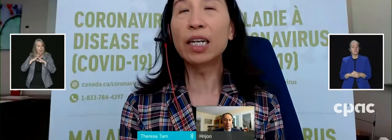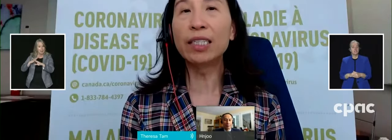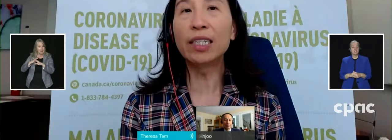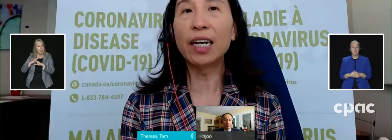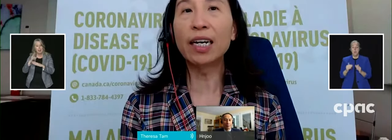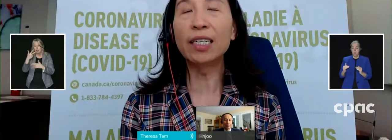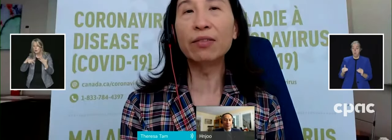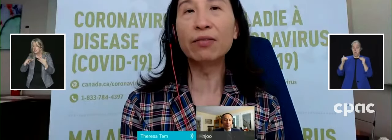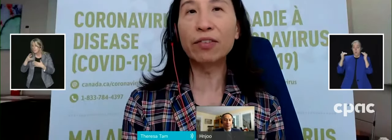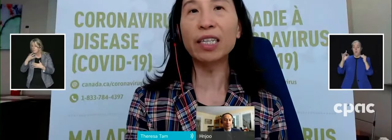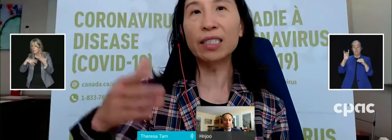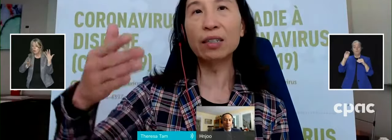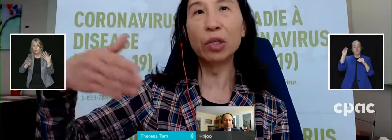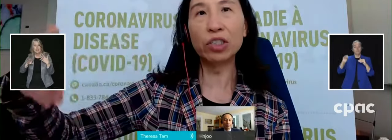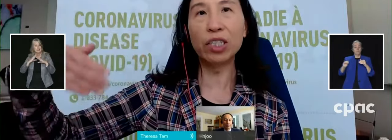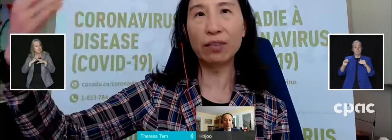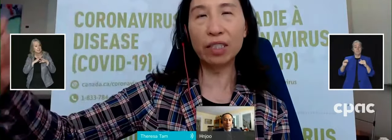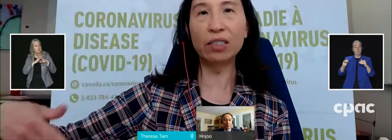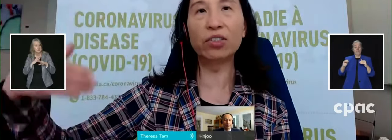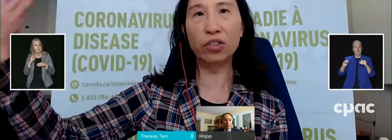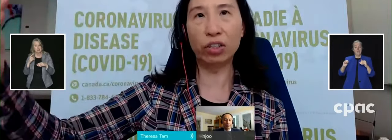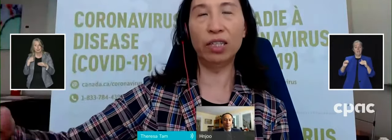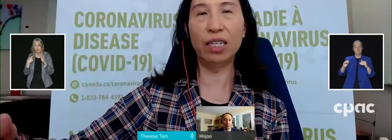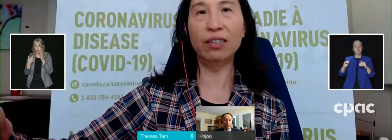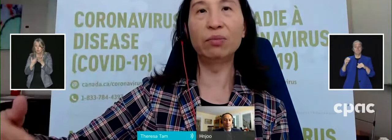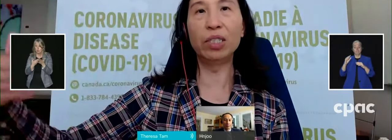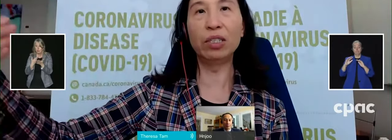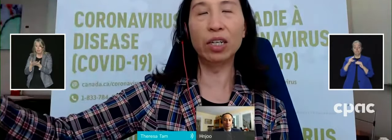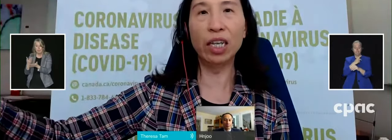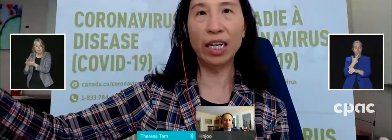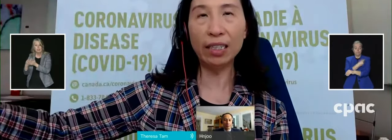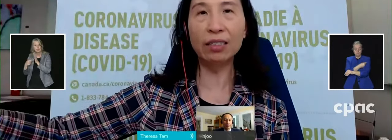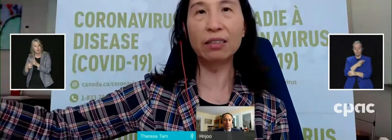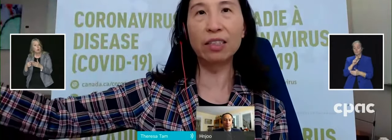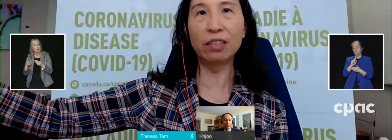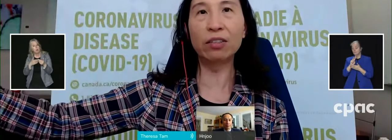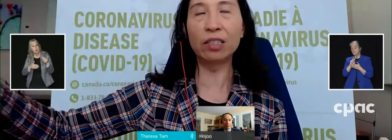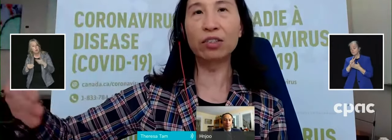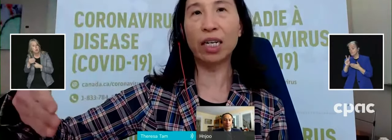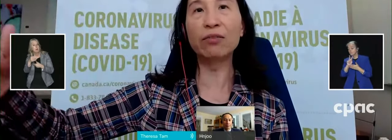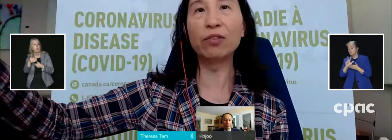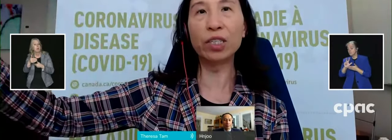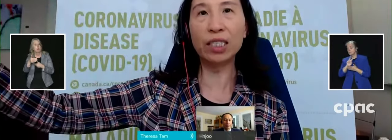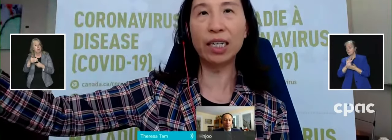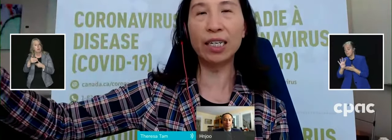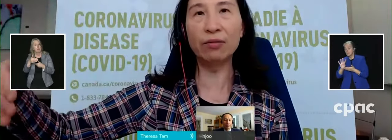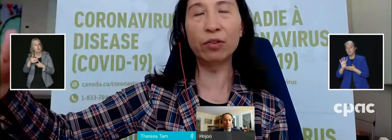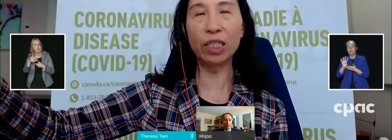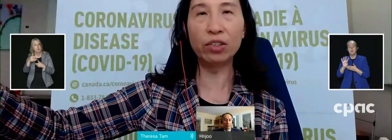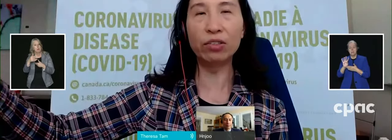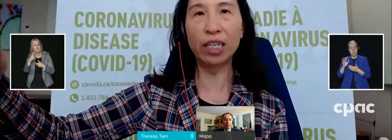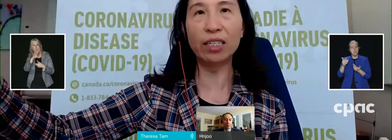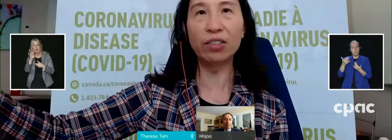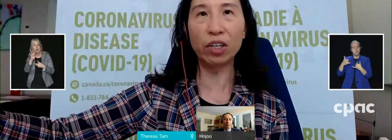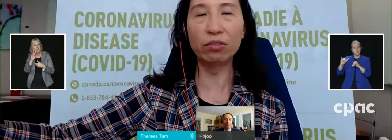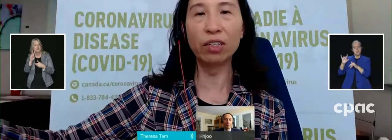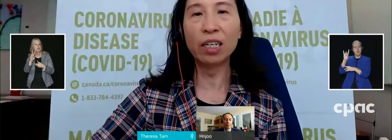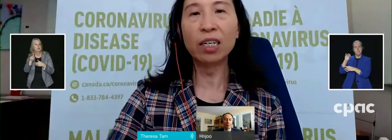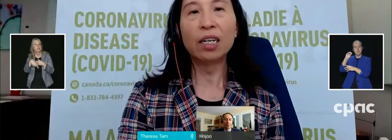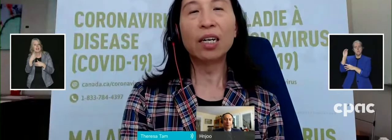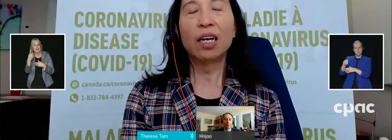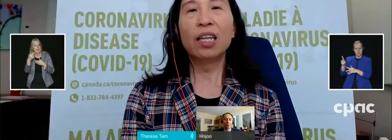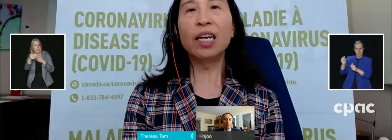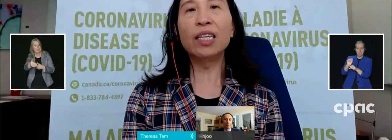3 to 4 weeks later, and in fact, there's emerging evidence to show that even beyond that, and into that 42-day